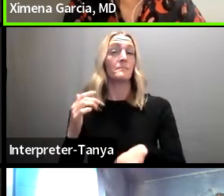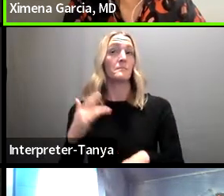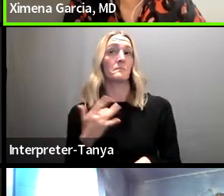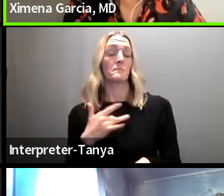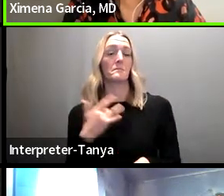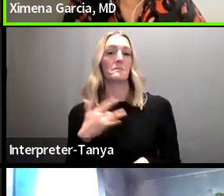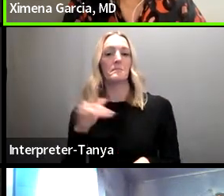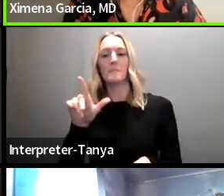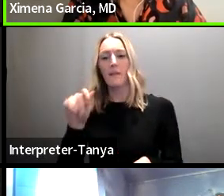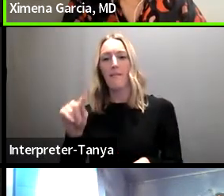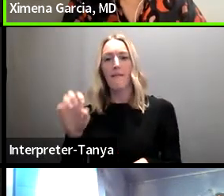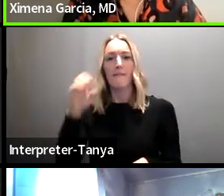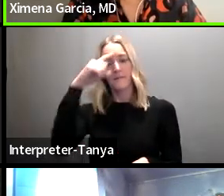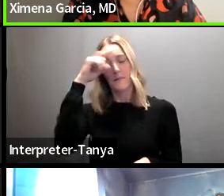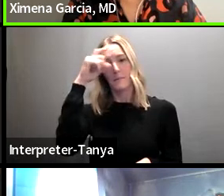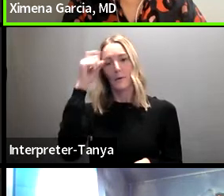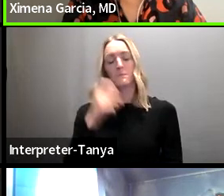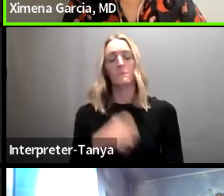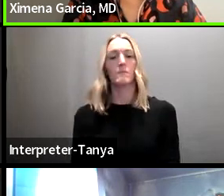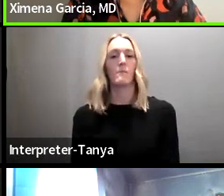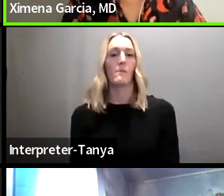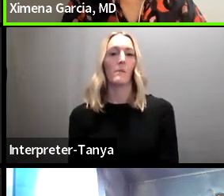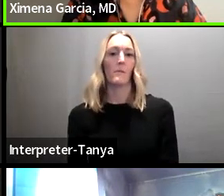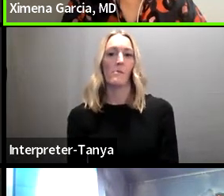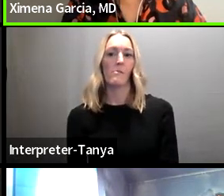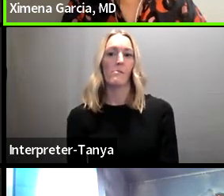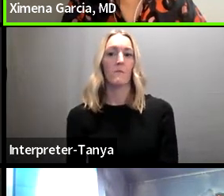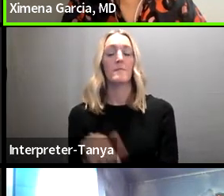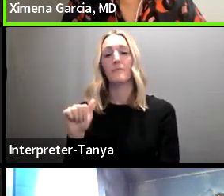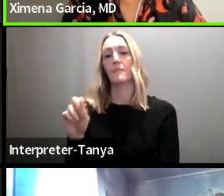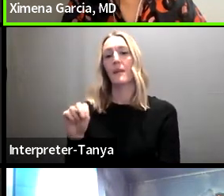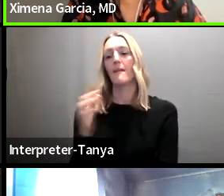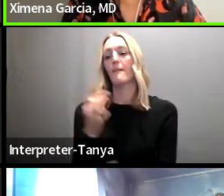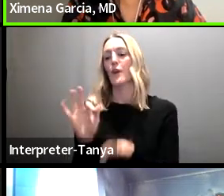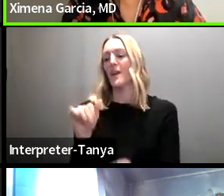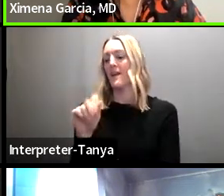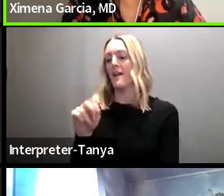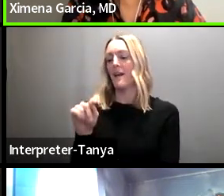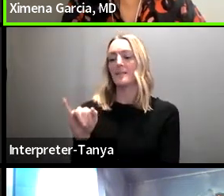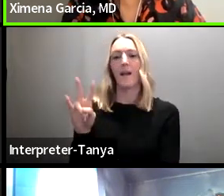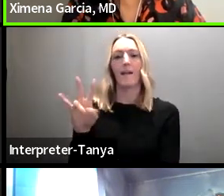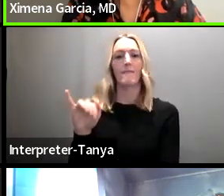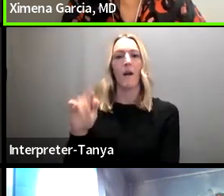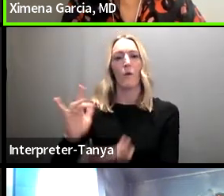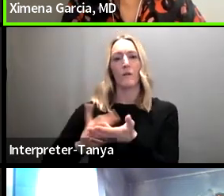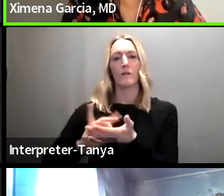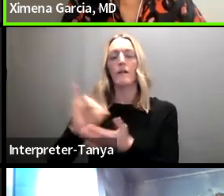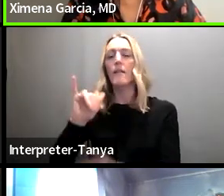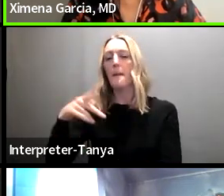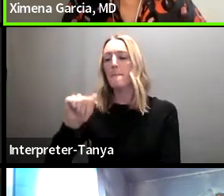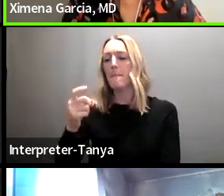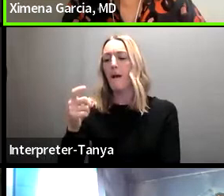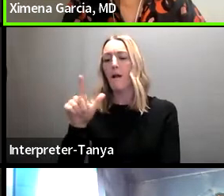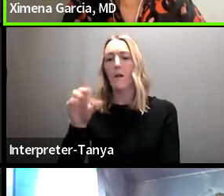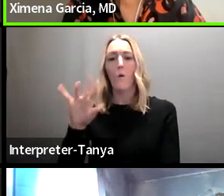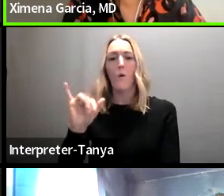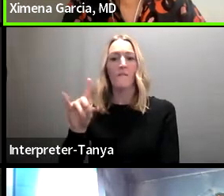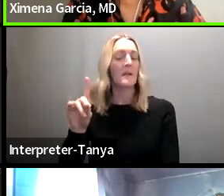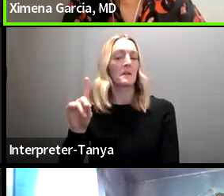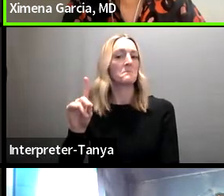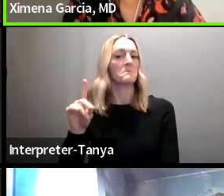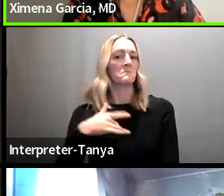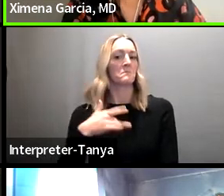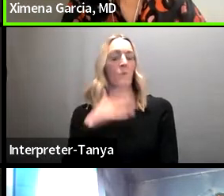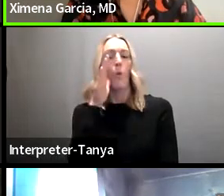the late summer. The supply of free antivirals like Paxlovid will likely also last through summer,